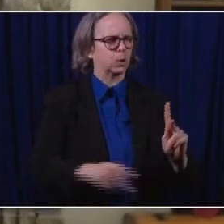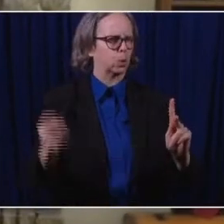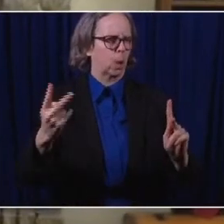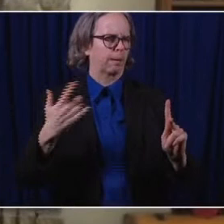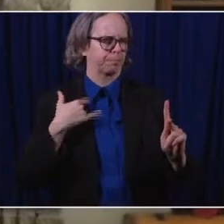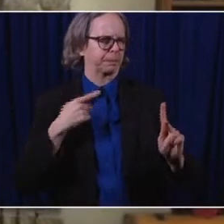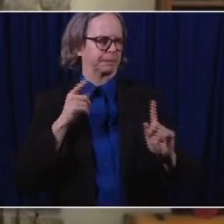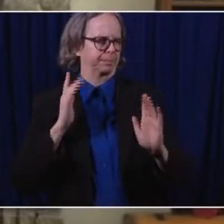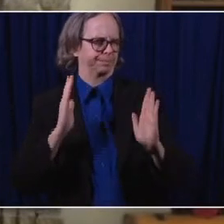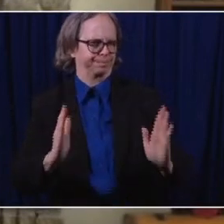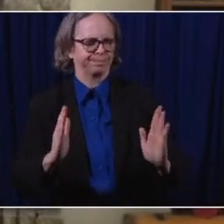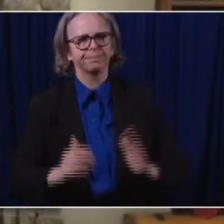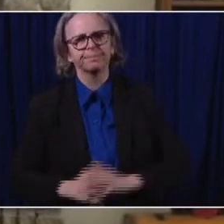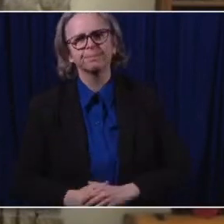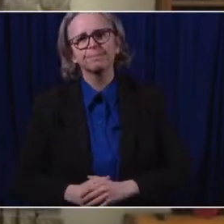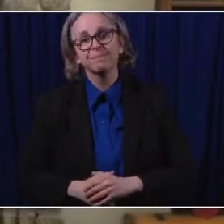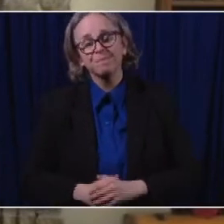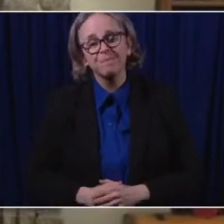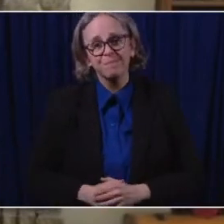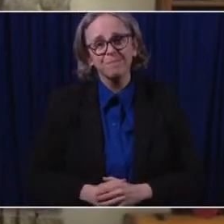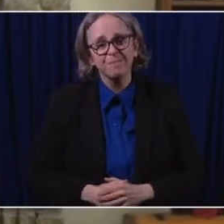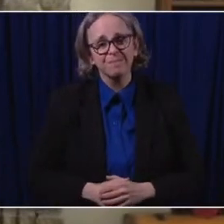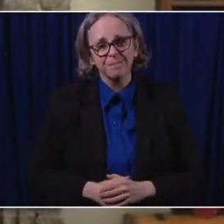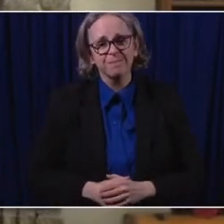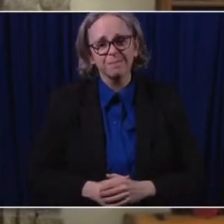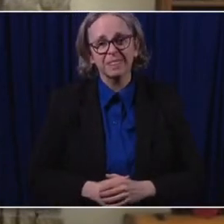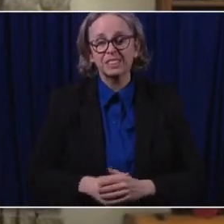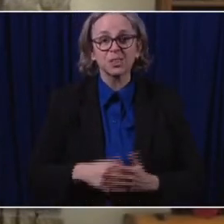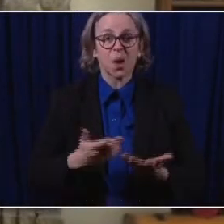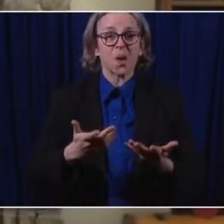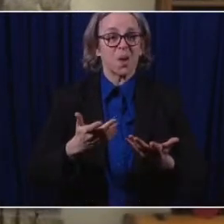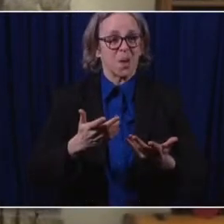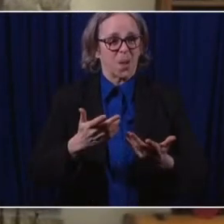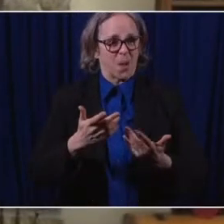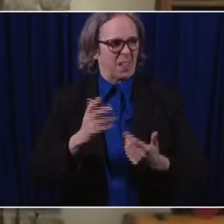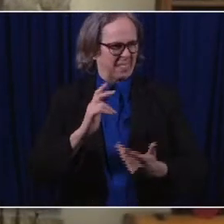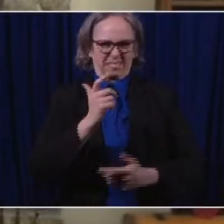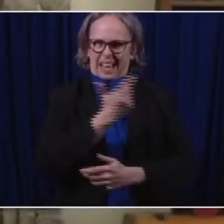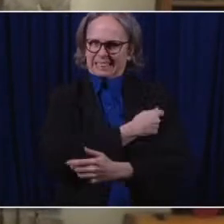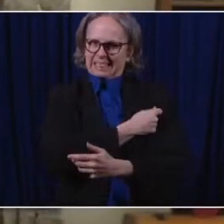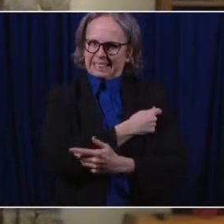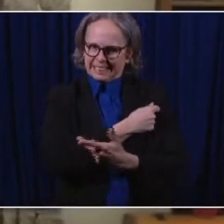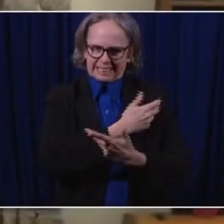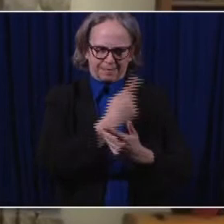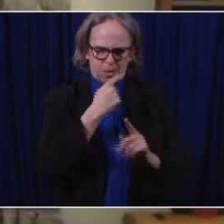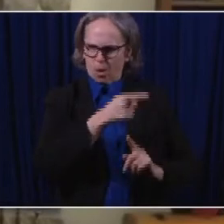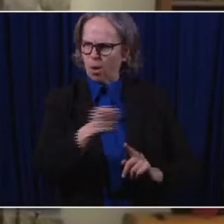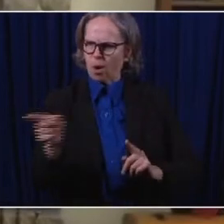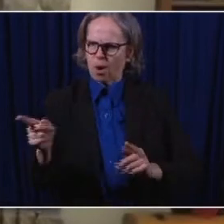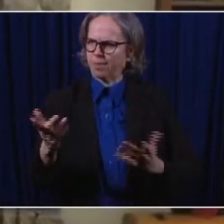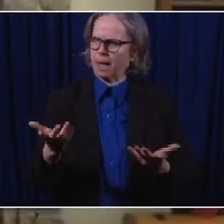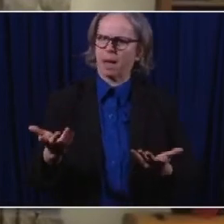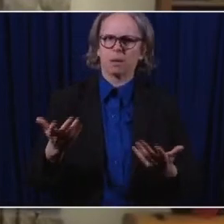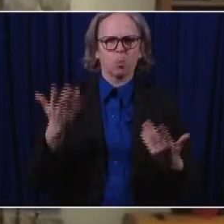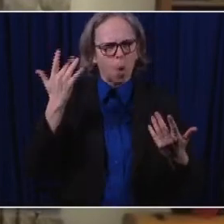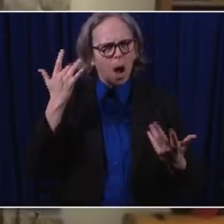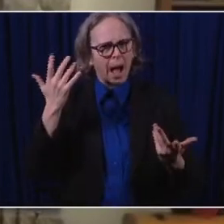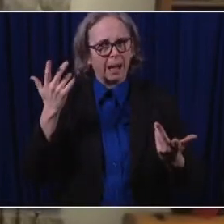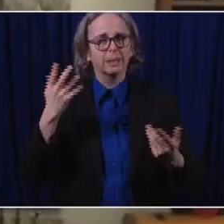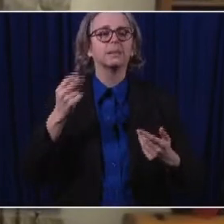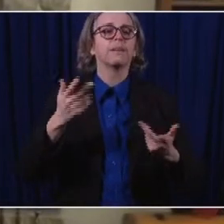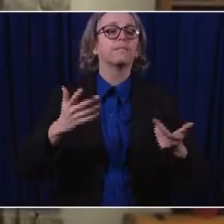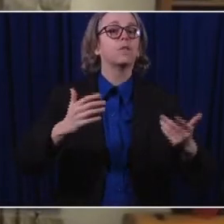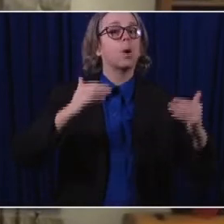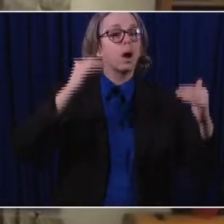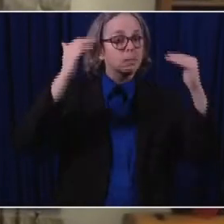These vaccinations include adults in buildings, school buildings across the state who